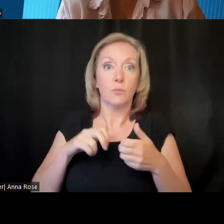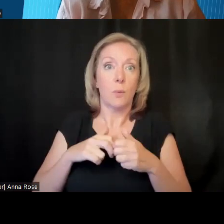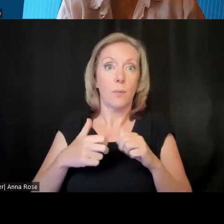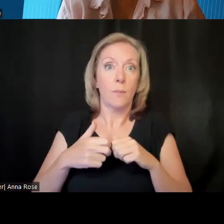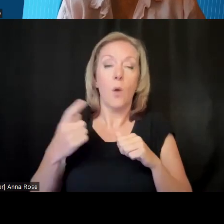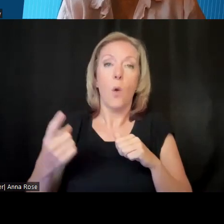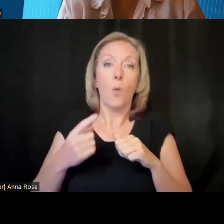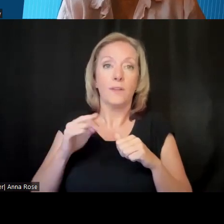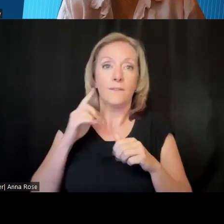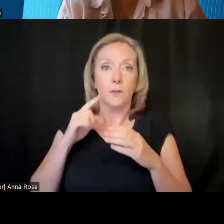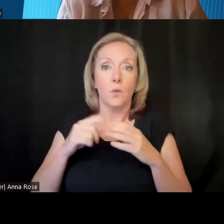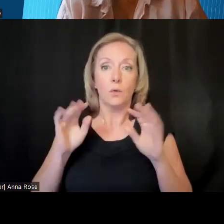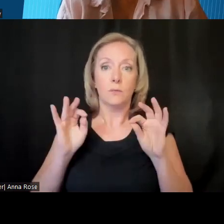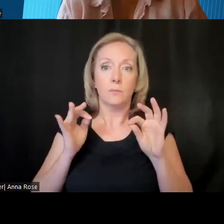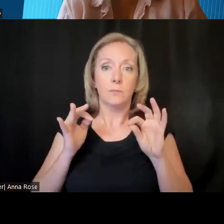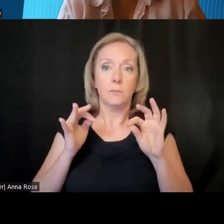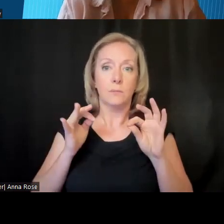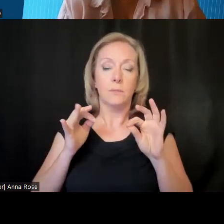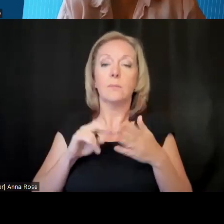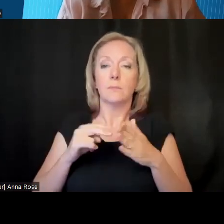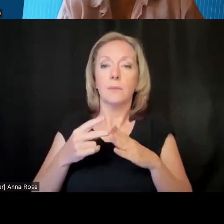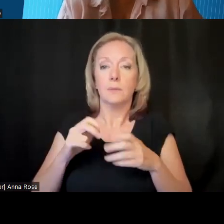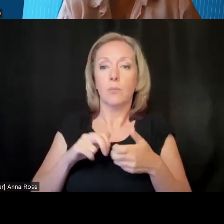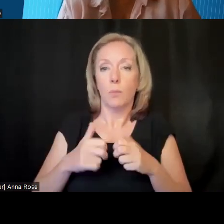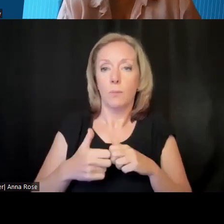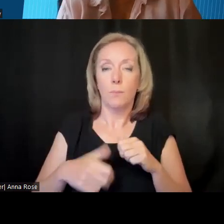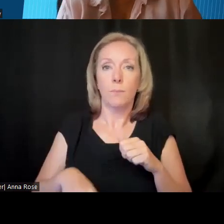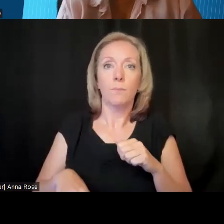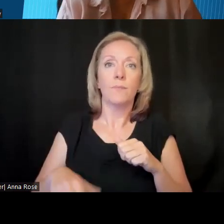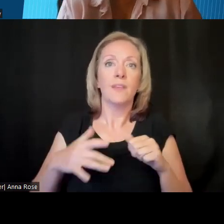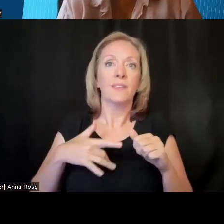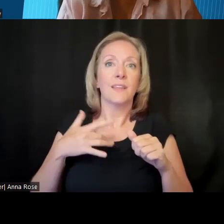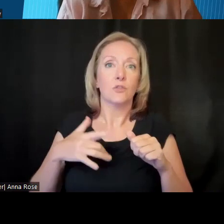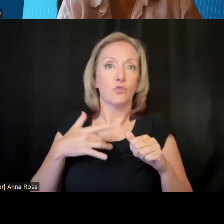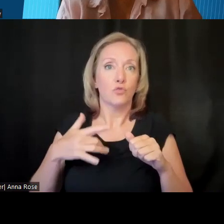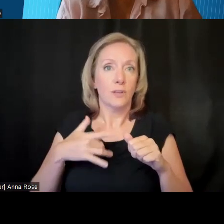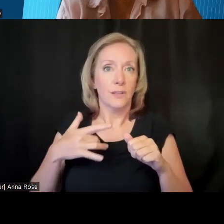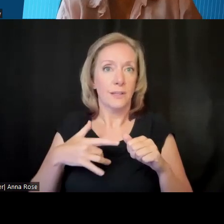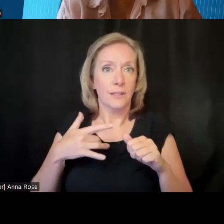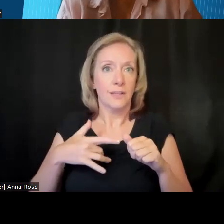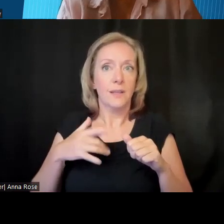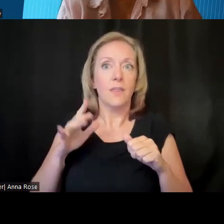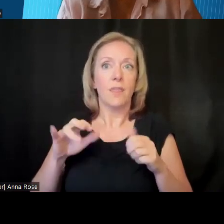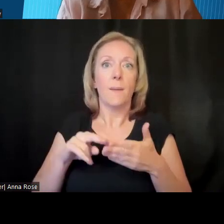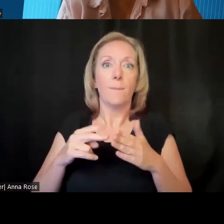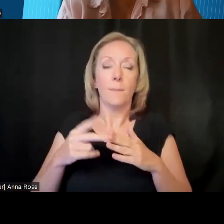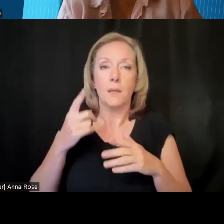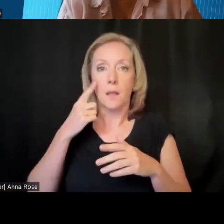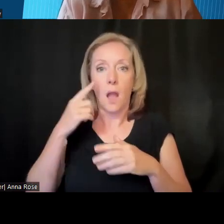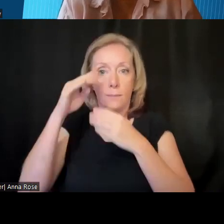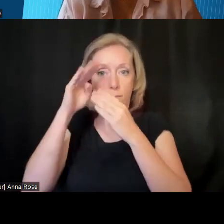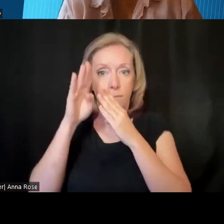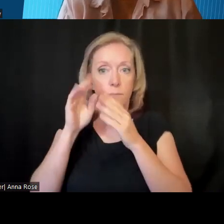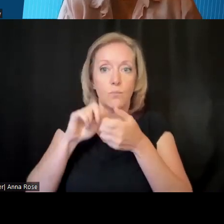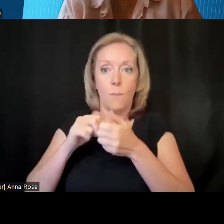going on with the visual system. Sensory nystagmus is a symptom of an ocular problem, an